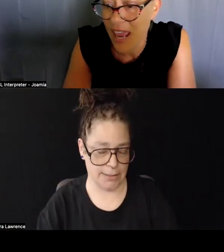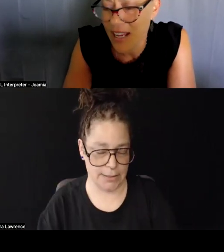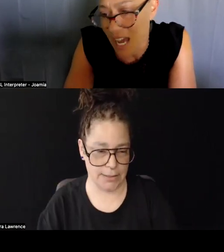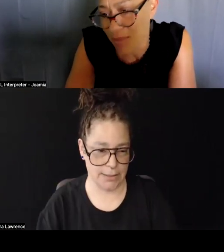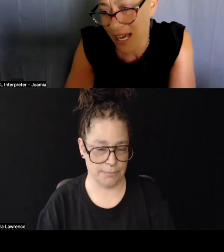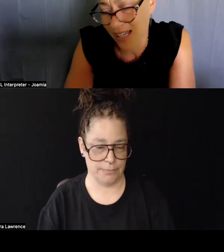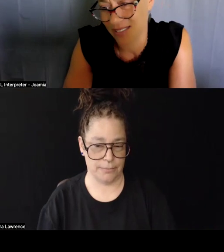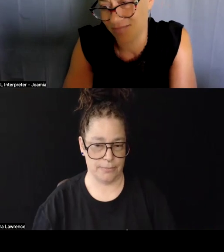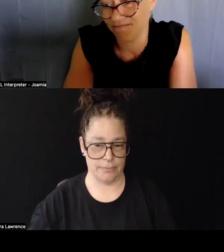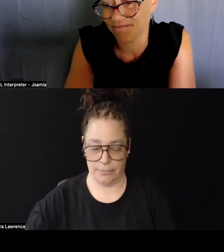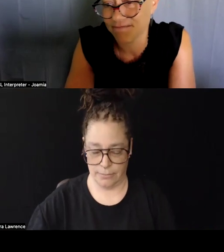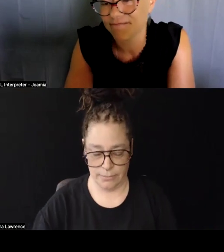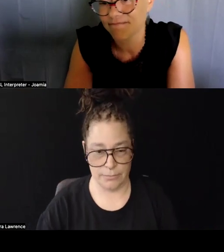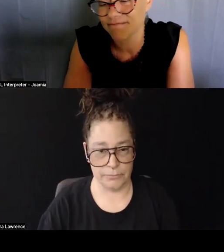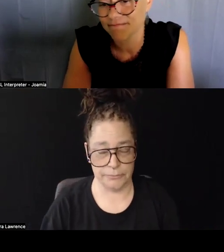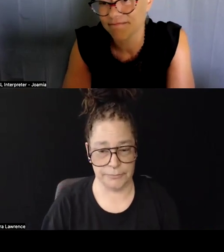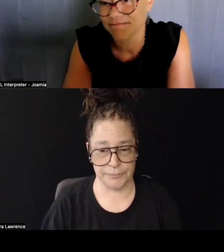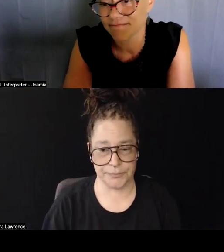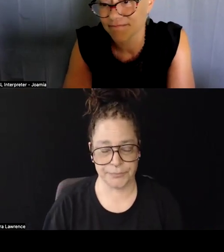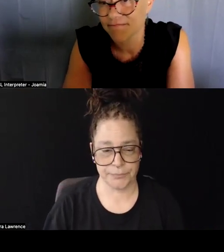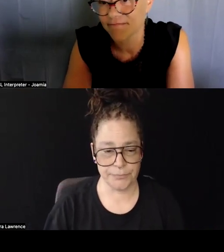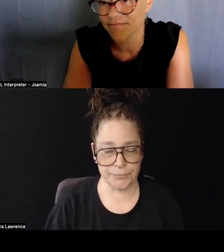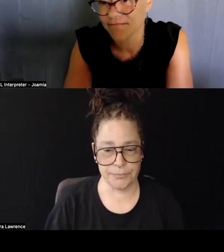that are anti-Black.